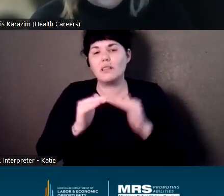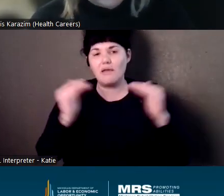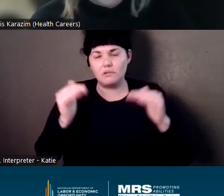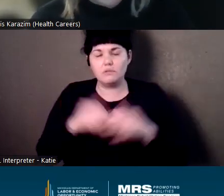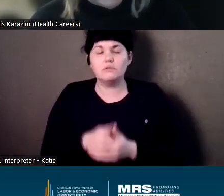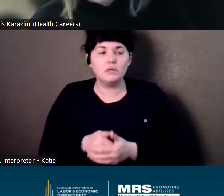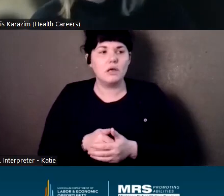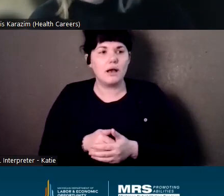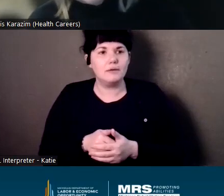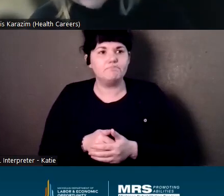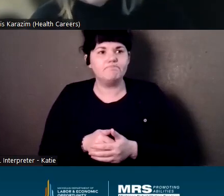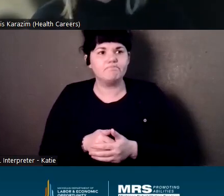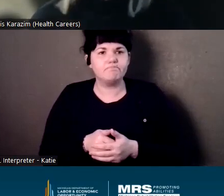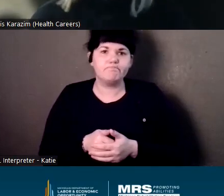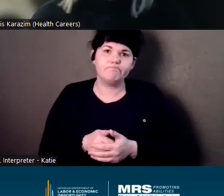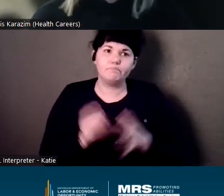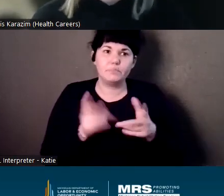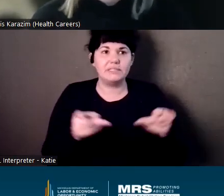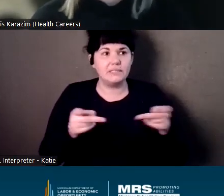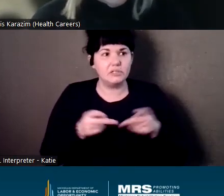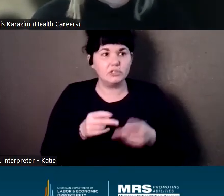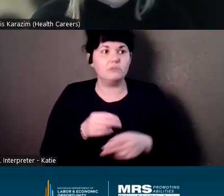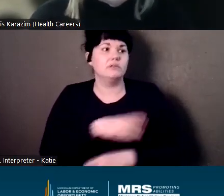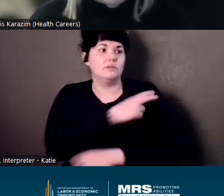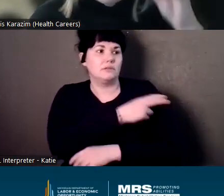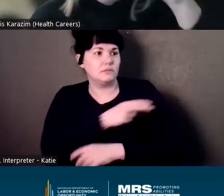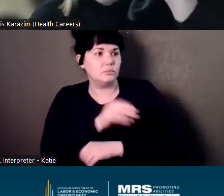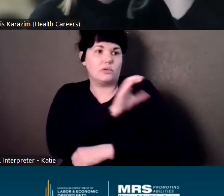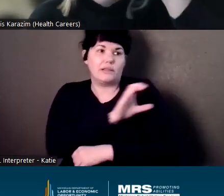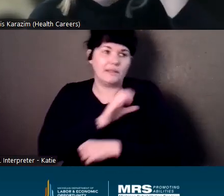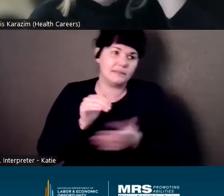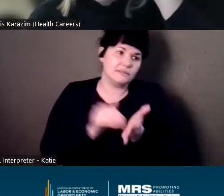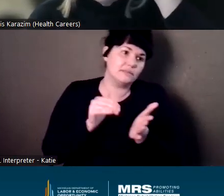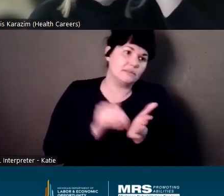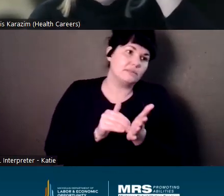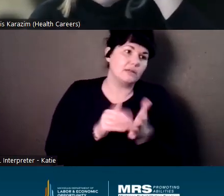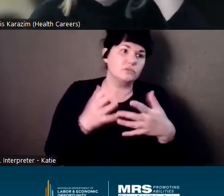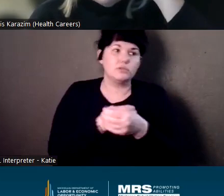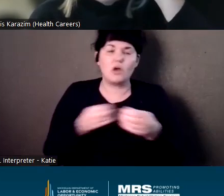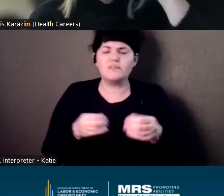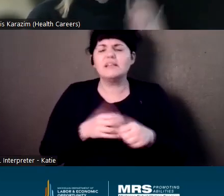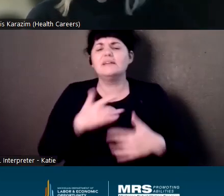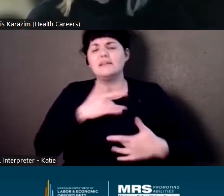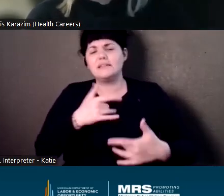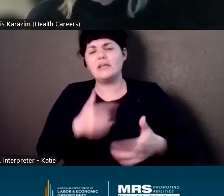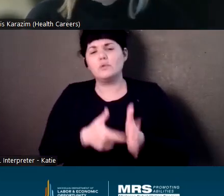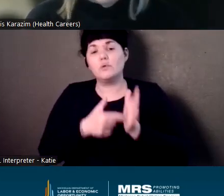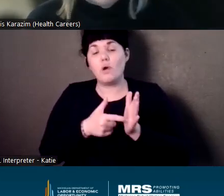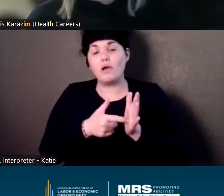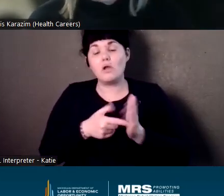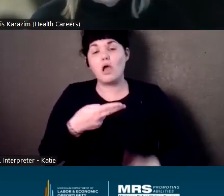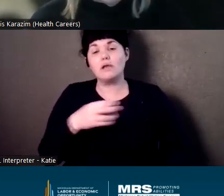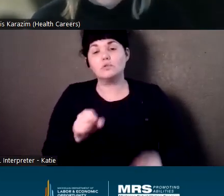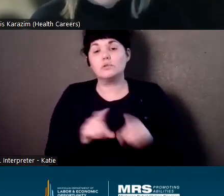hospitals or clinics, doctor's offices usually require a high school diploma or equivalent.